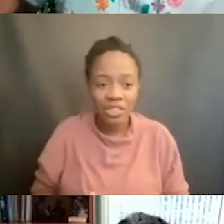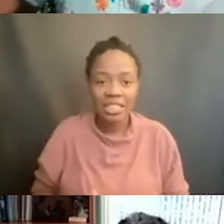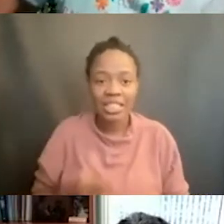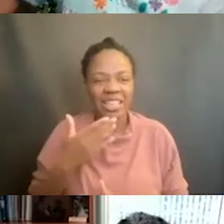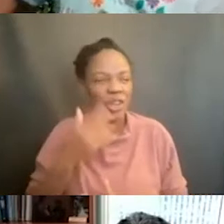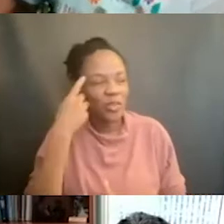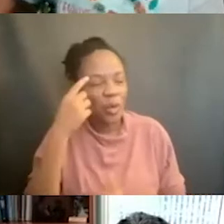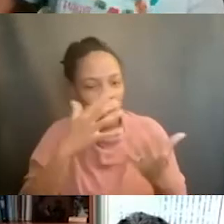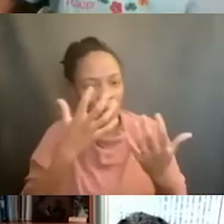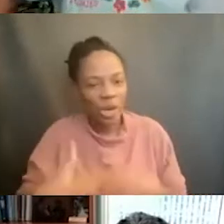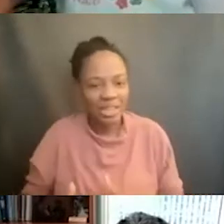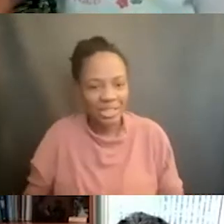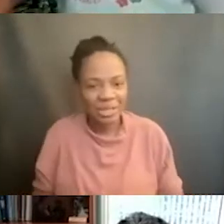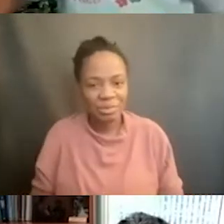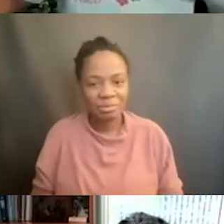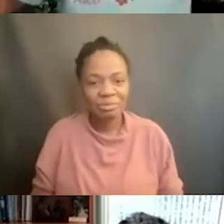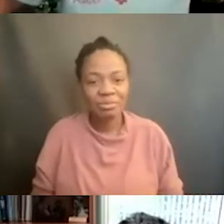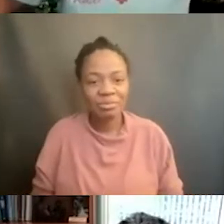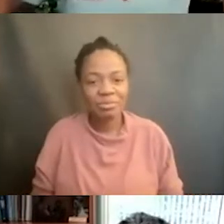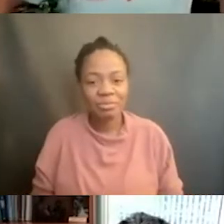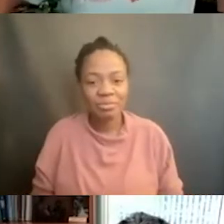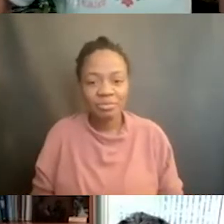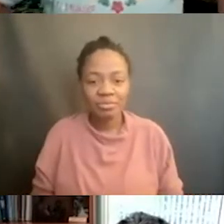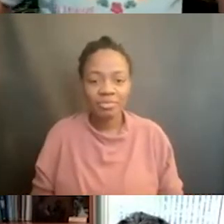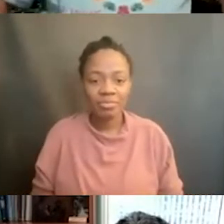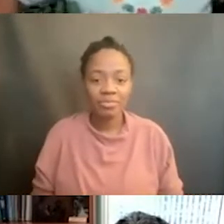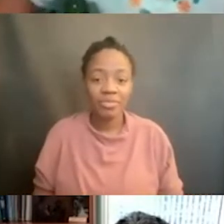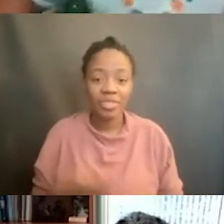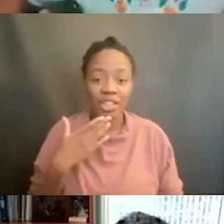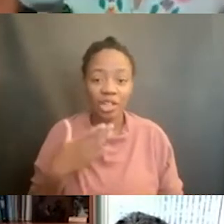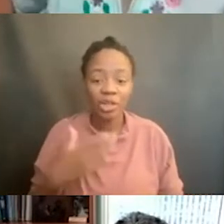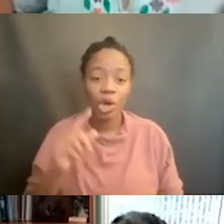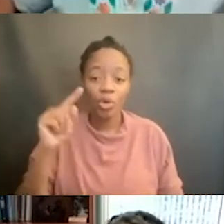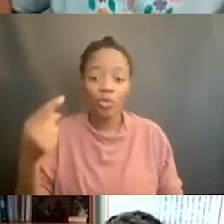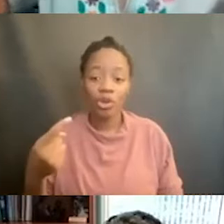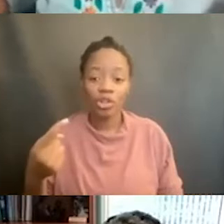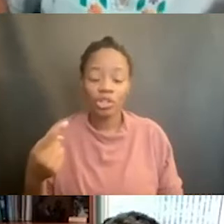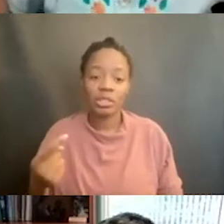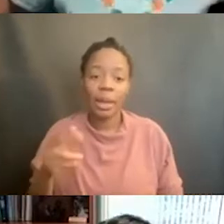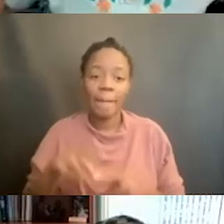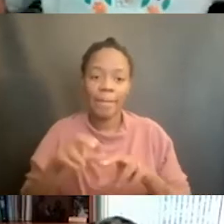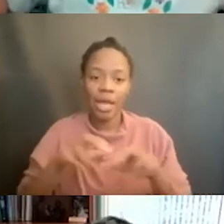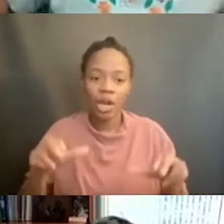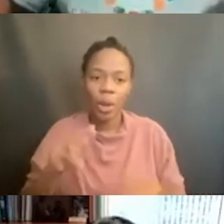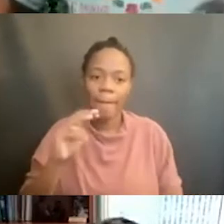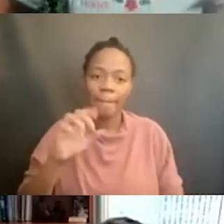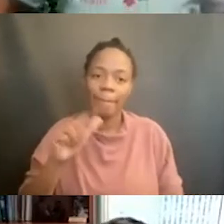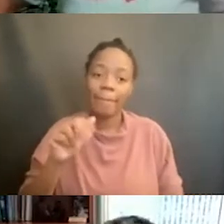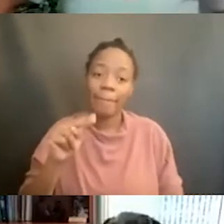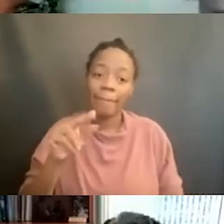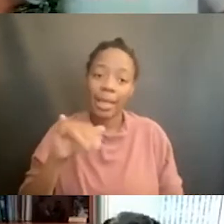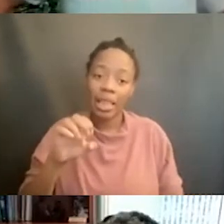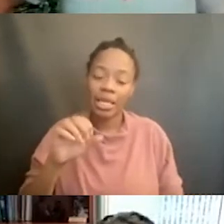organizing. Perfect, thank you. Thank you, Sio. So our first panelist is Melanie Alvarez. She currently serves as the